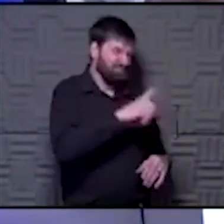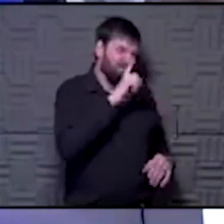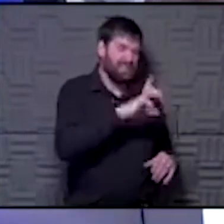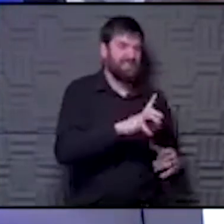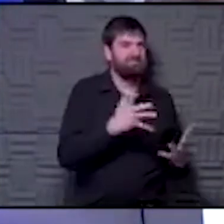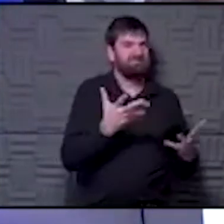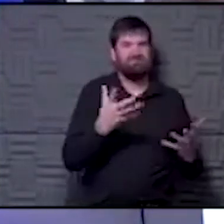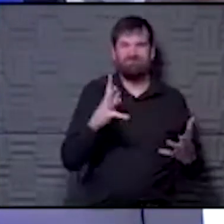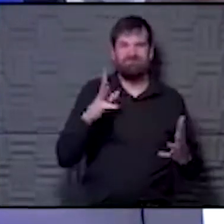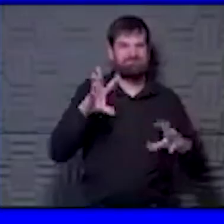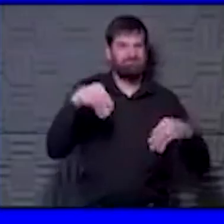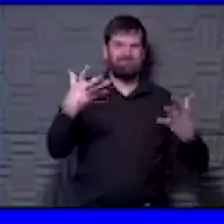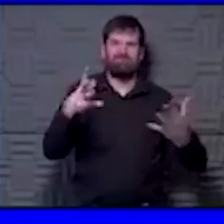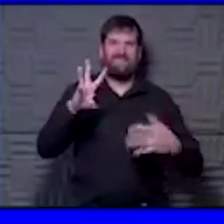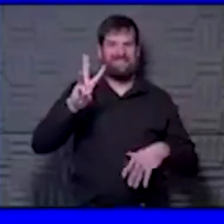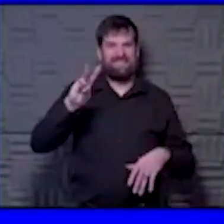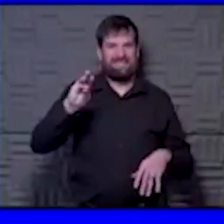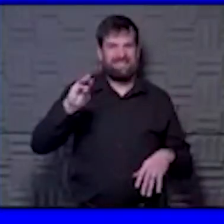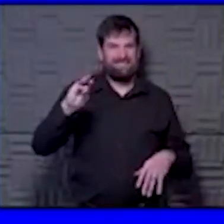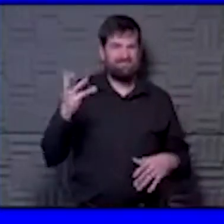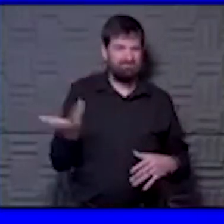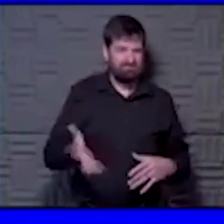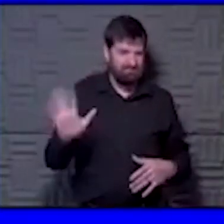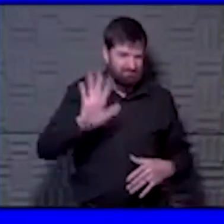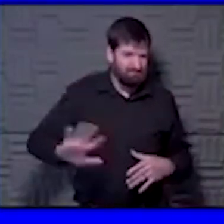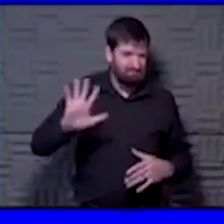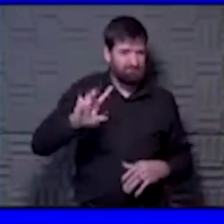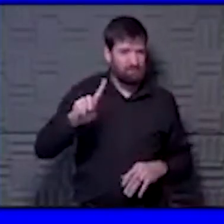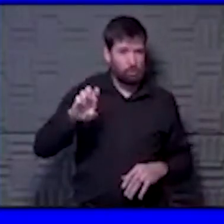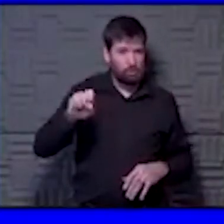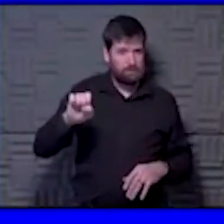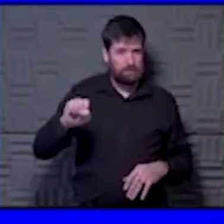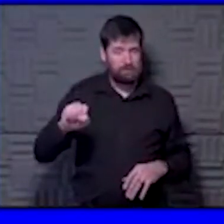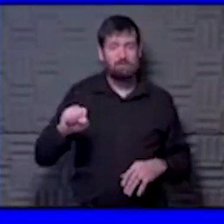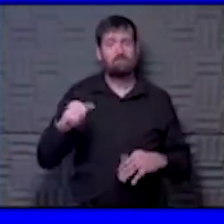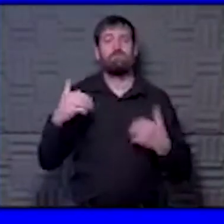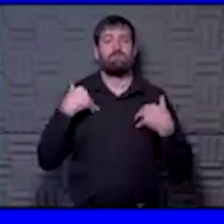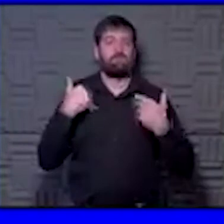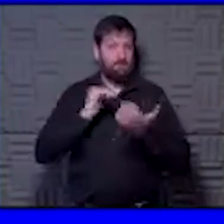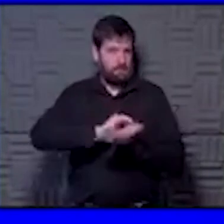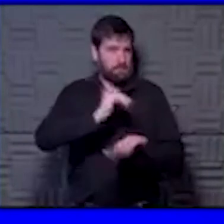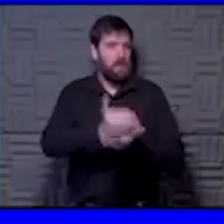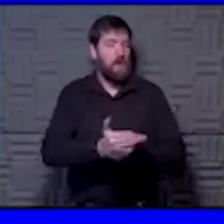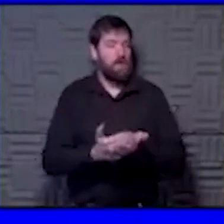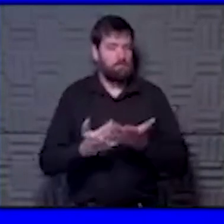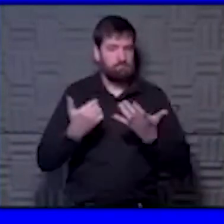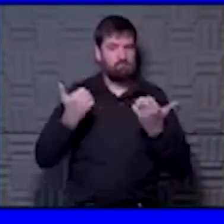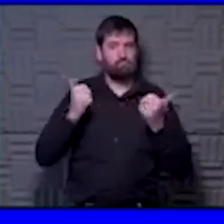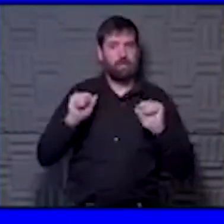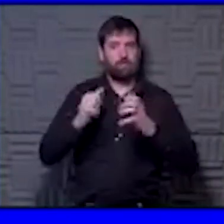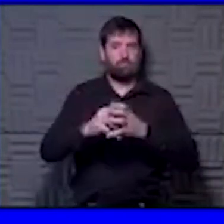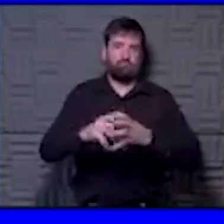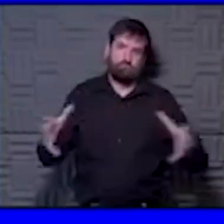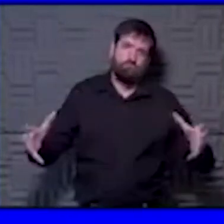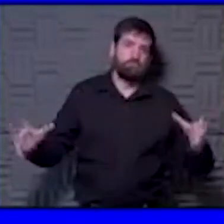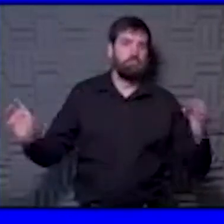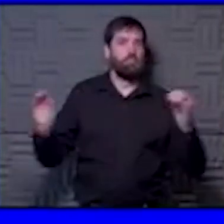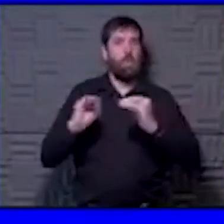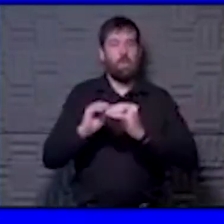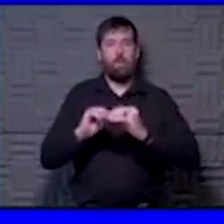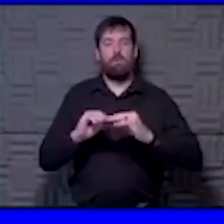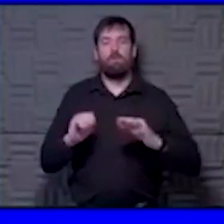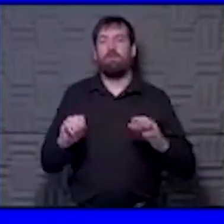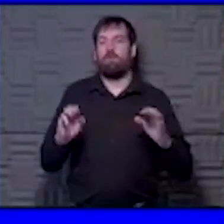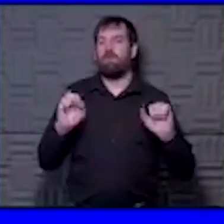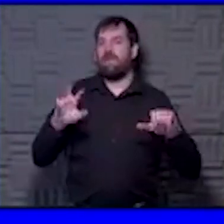maybe 60 by now doses. We do have a supply. We are working on expanding our supply to be able